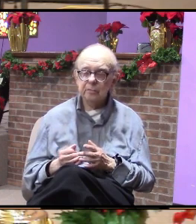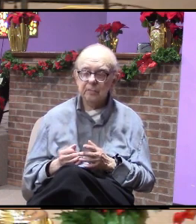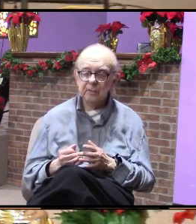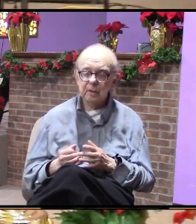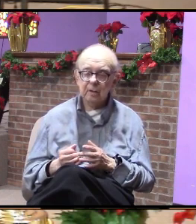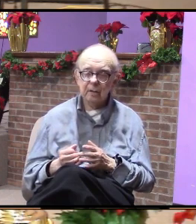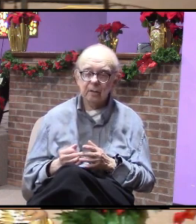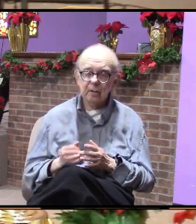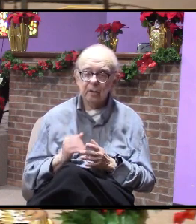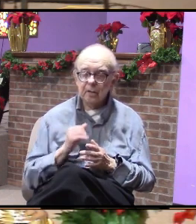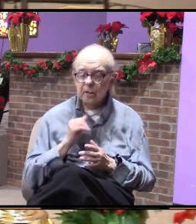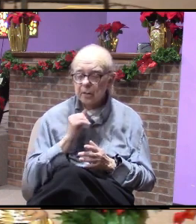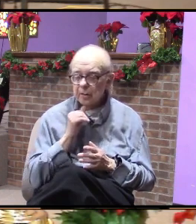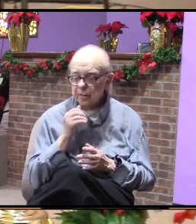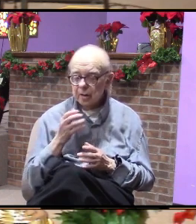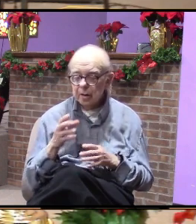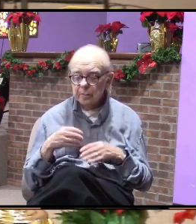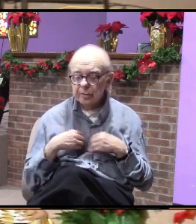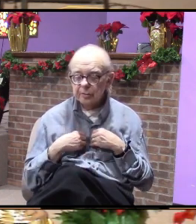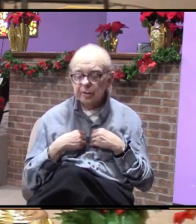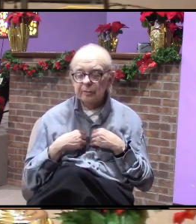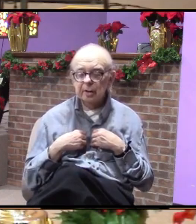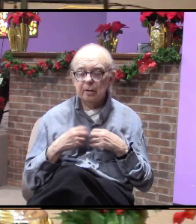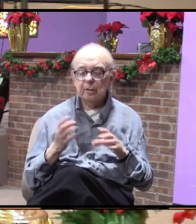They're not being blessed.